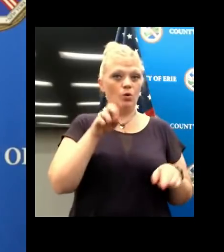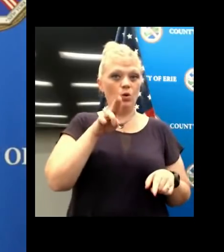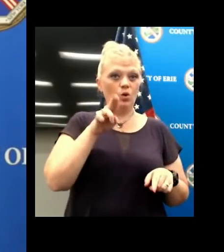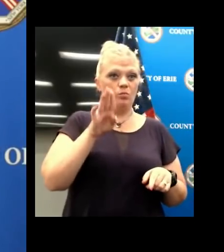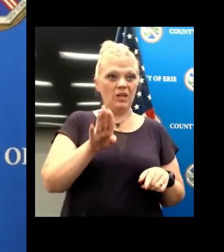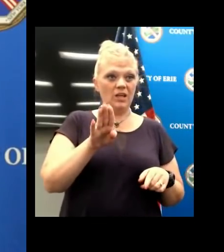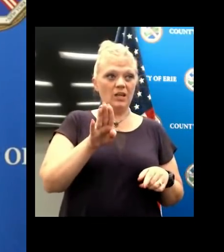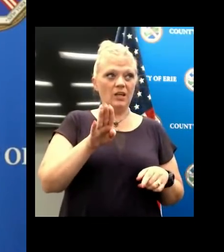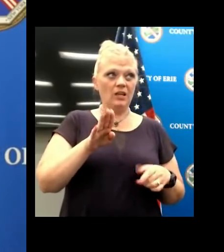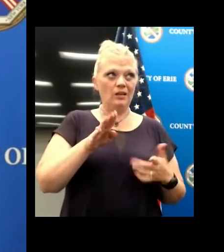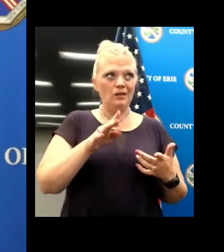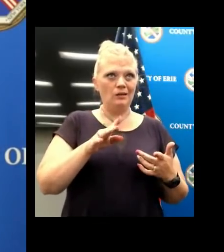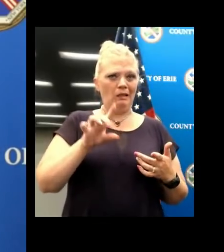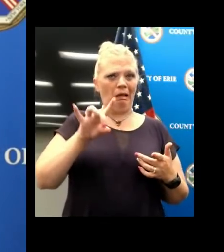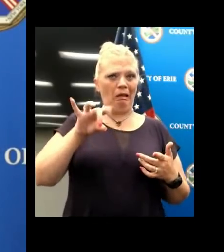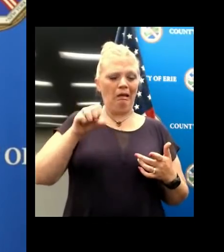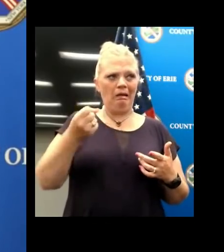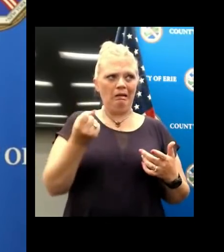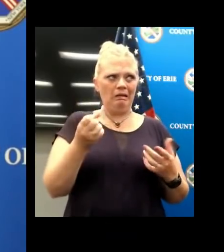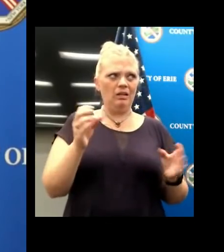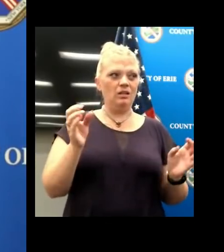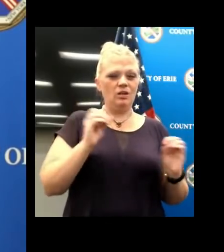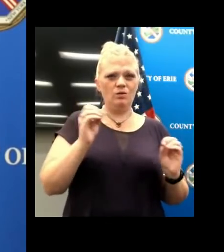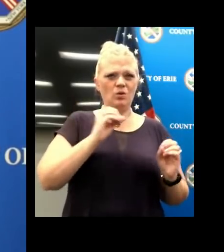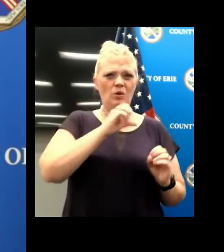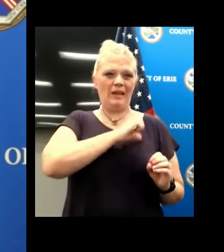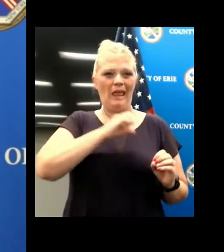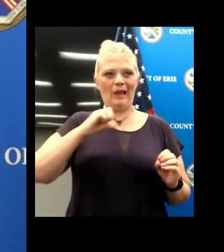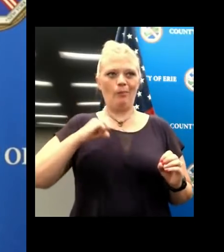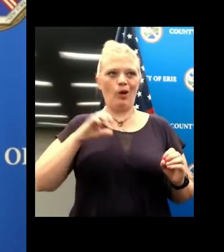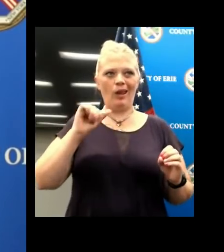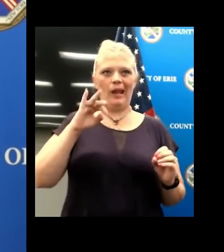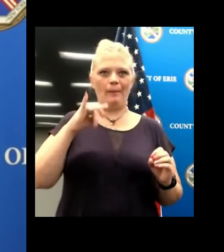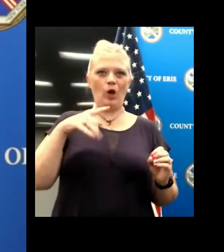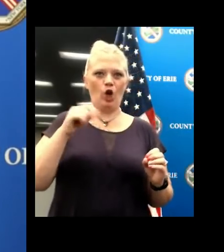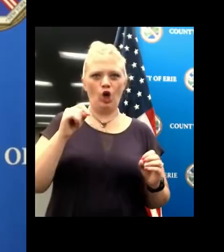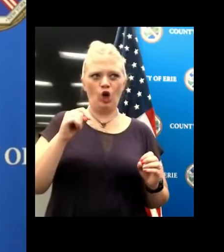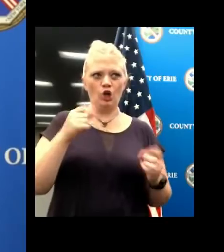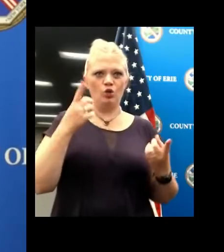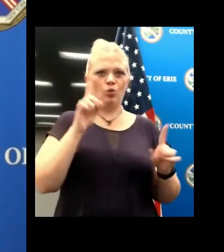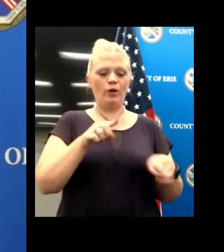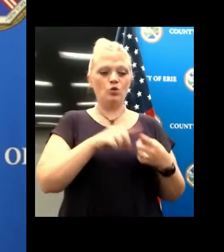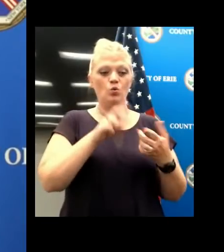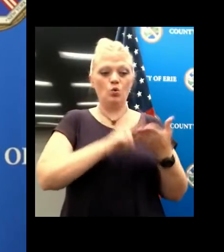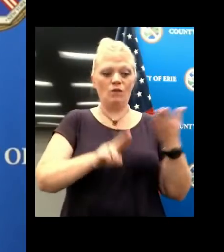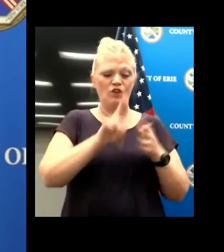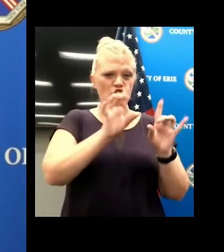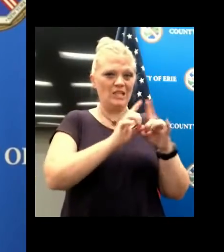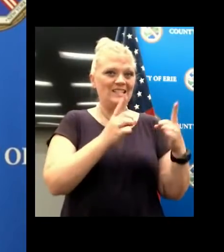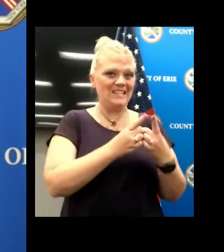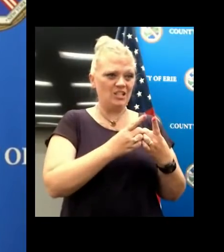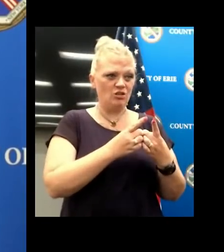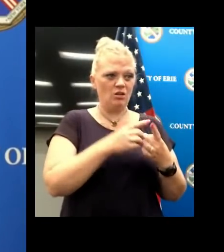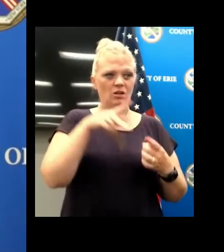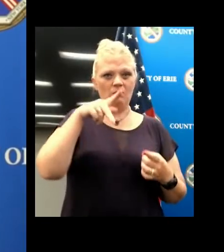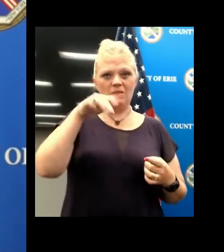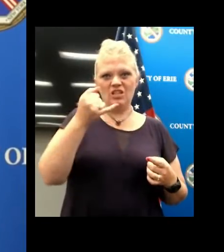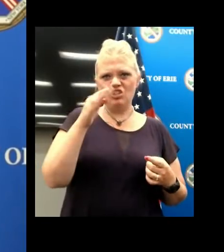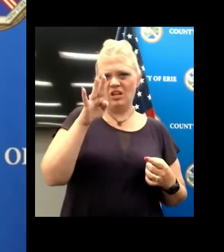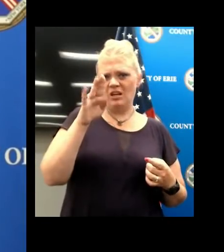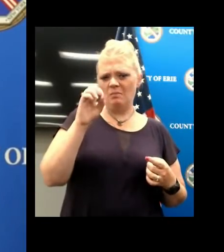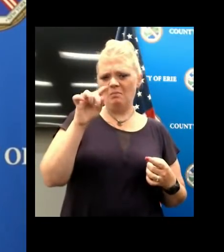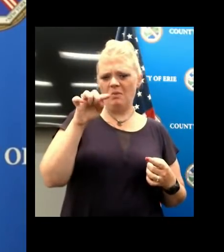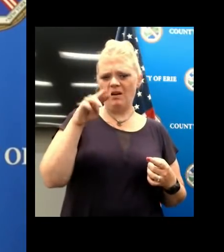least in the late 80s, there was no real Amherst scene back then. You went to the University District. And you went to PJ Bottoms